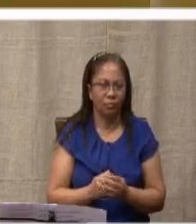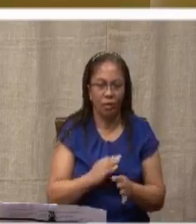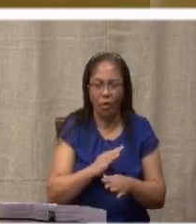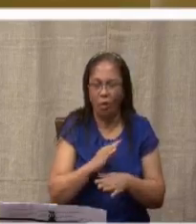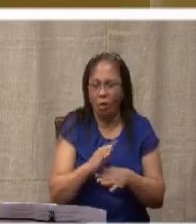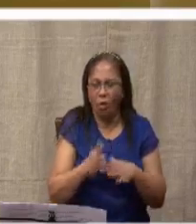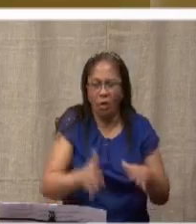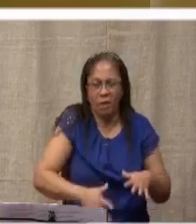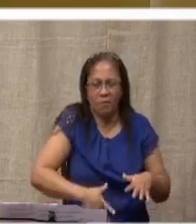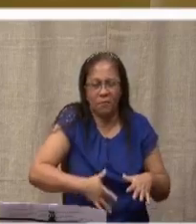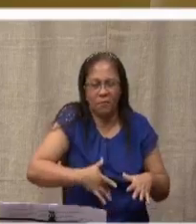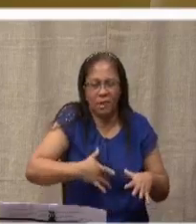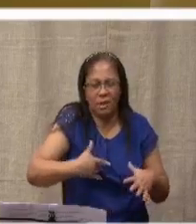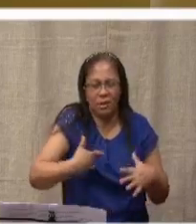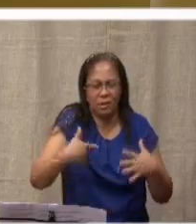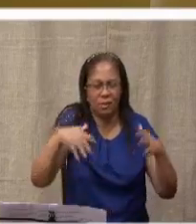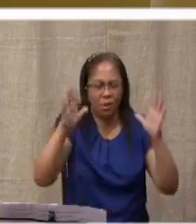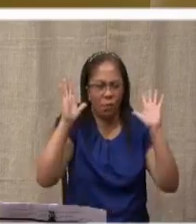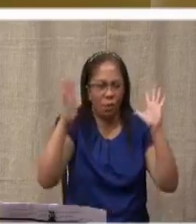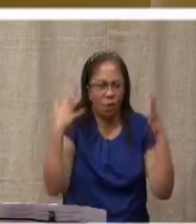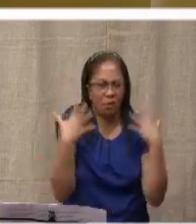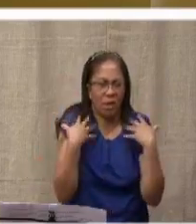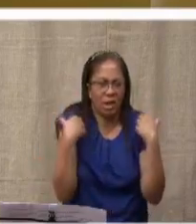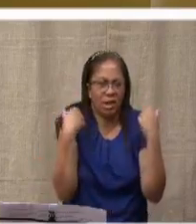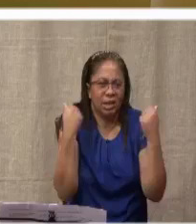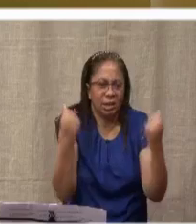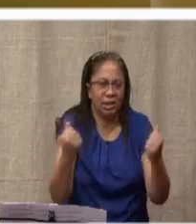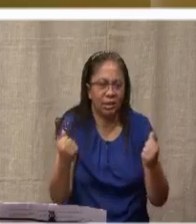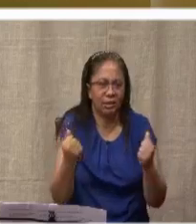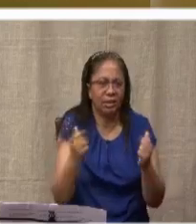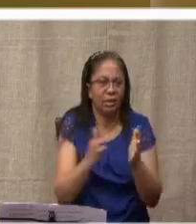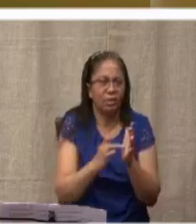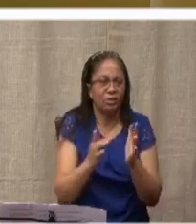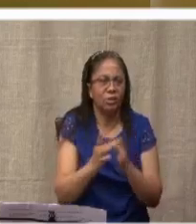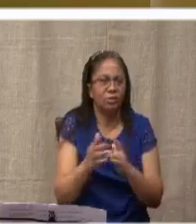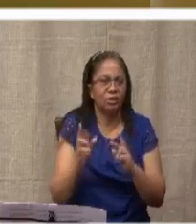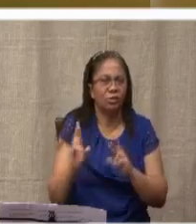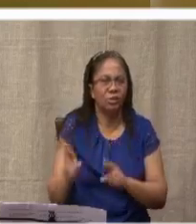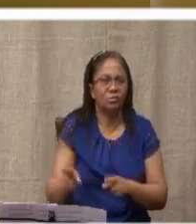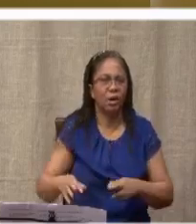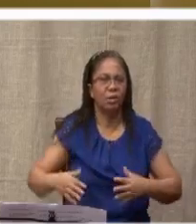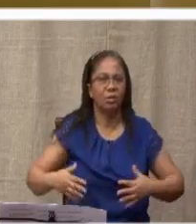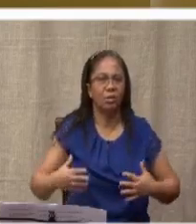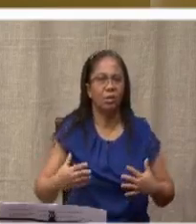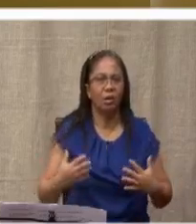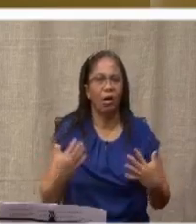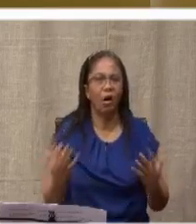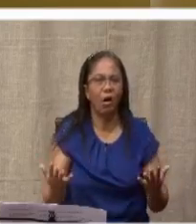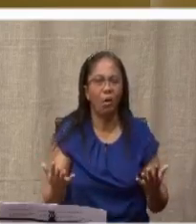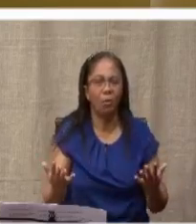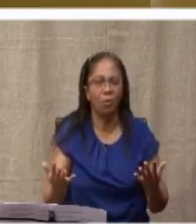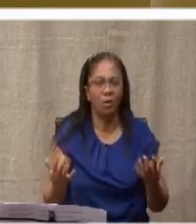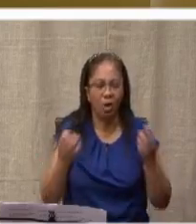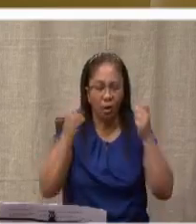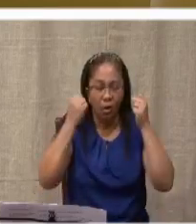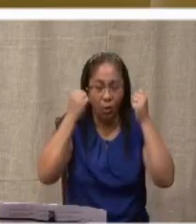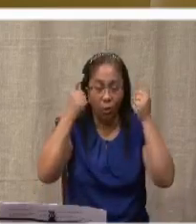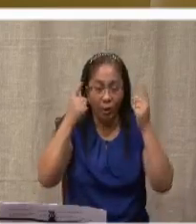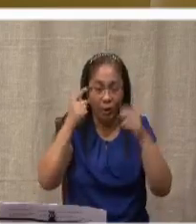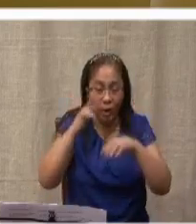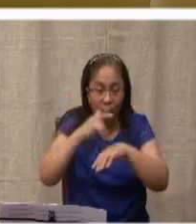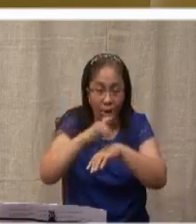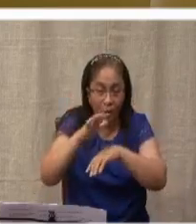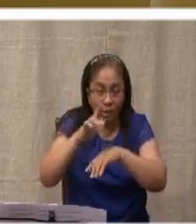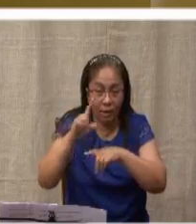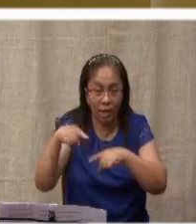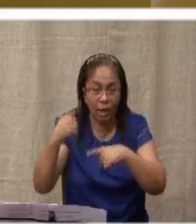goodness and healing taking place jesus's response to that is getting up and going to